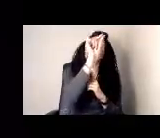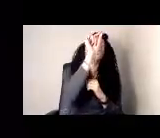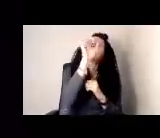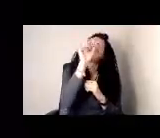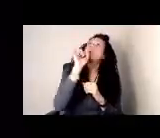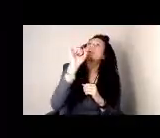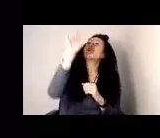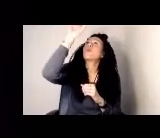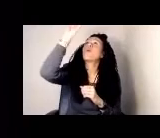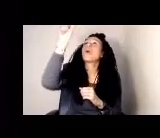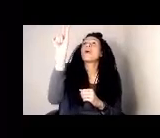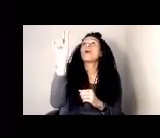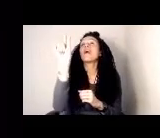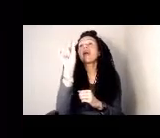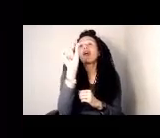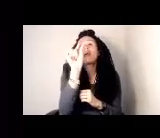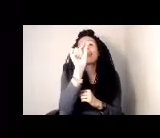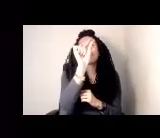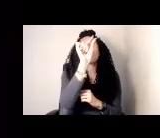wane, its